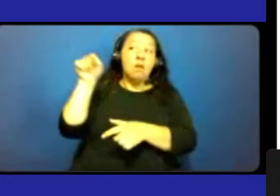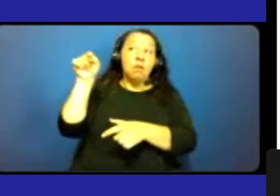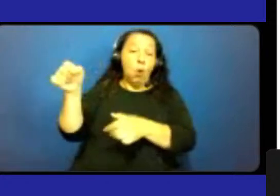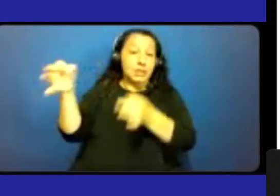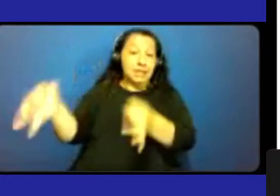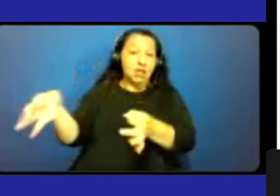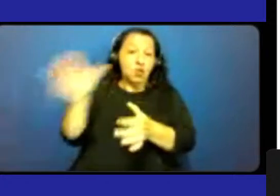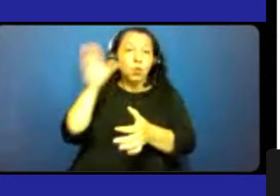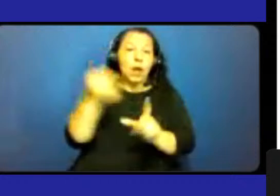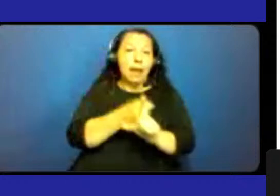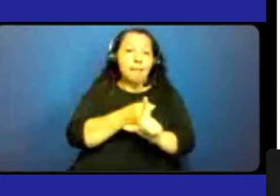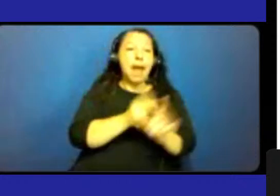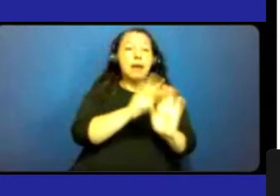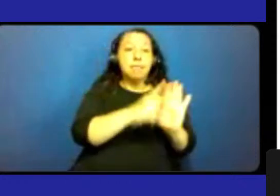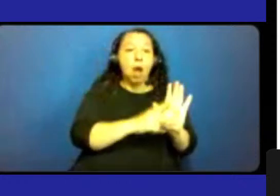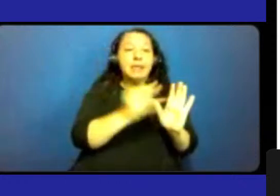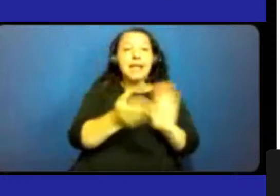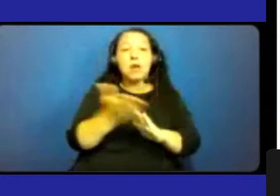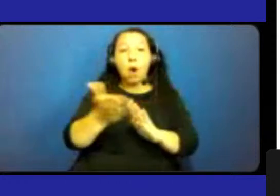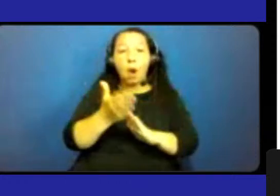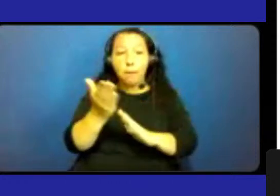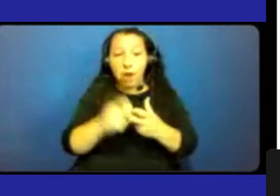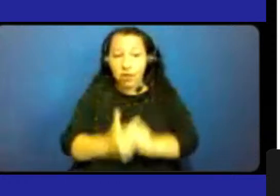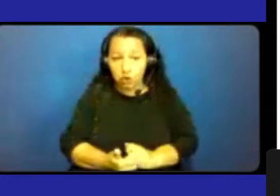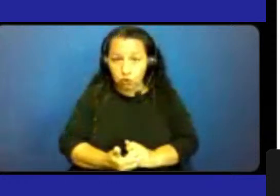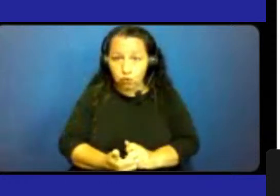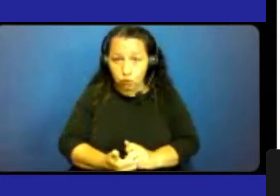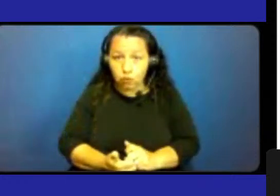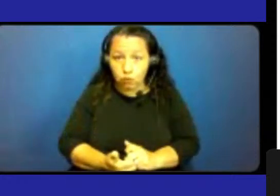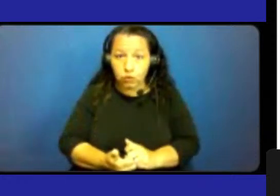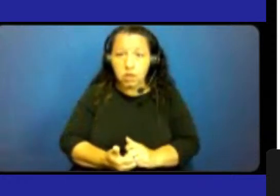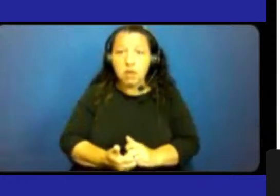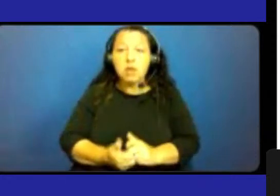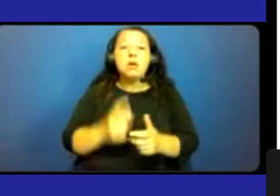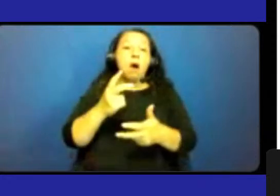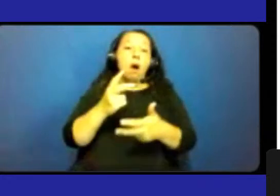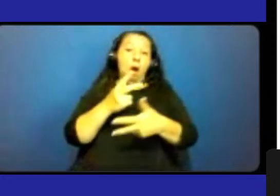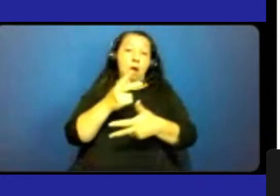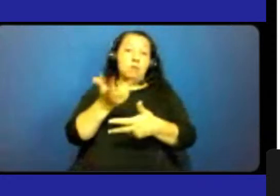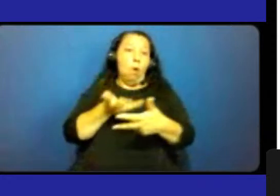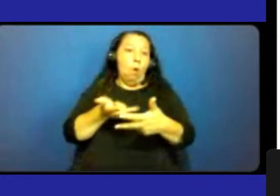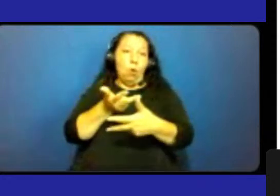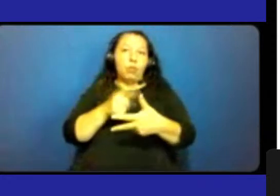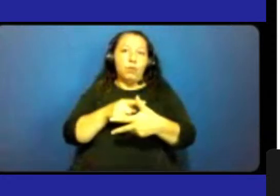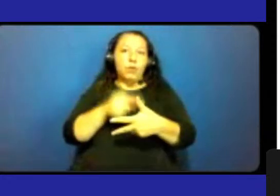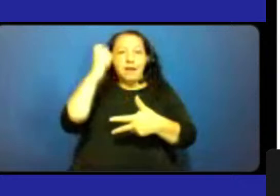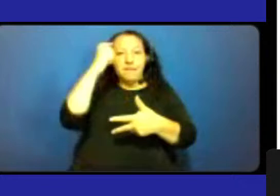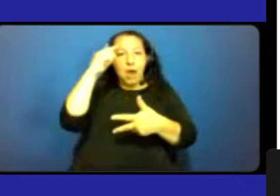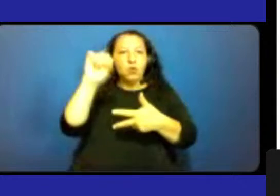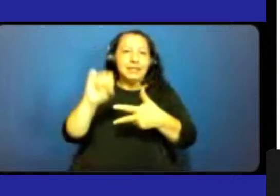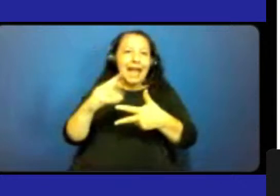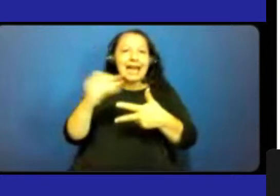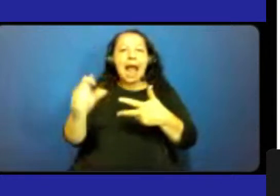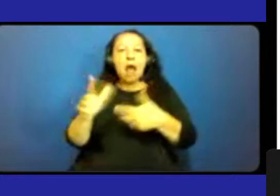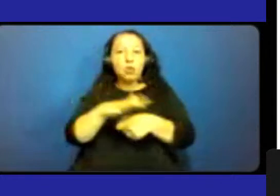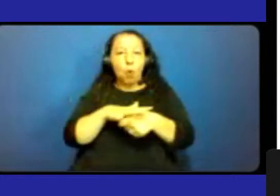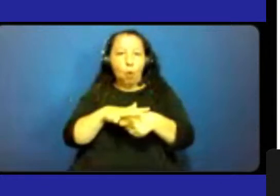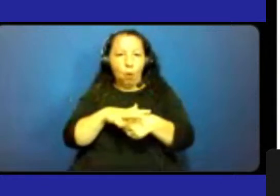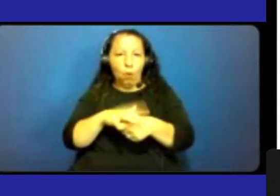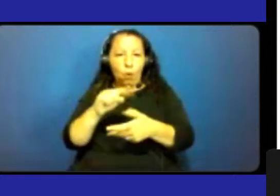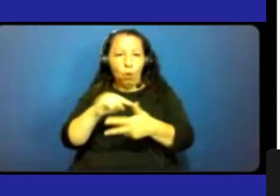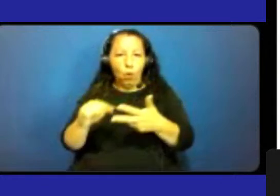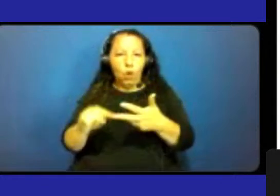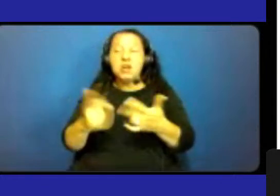and operational issues on the federal level, on the state level, and on the local level. Just now, I believe the